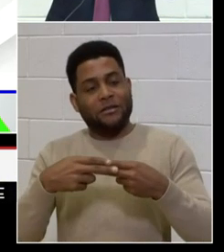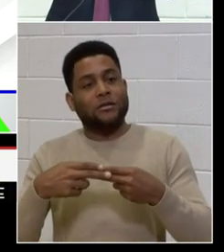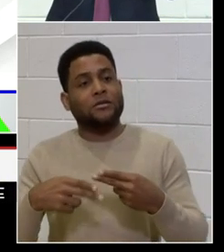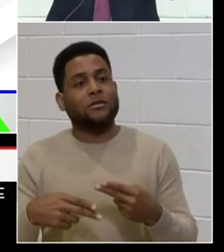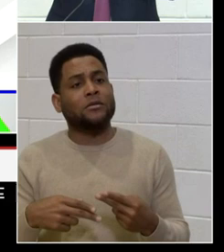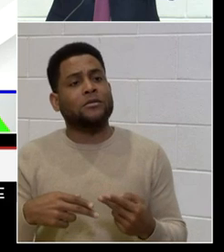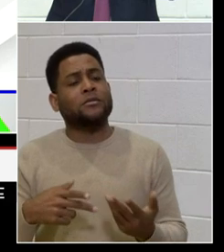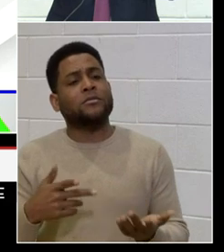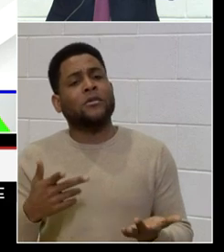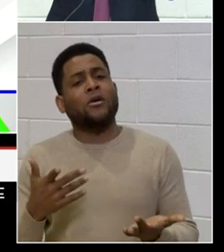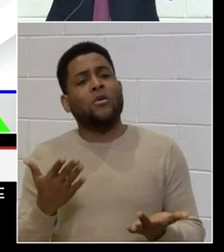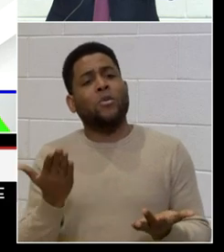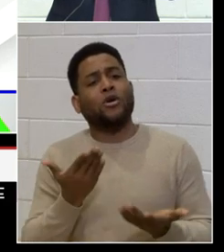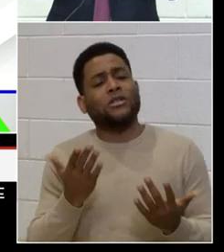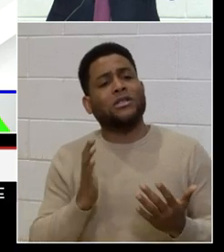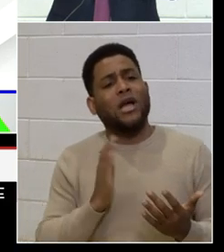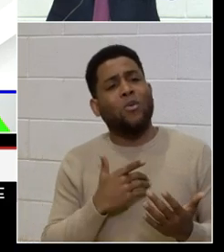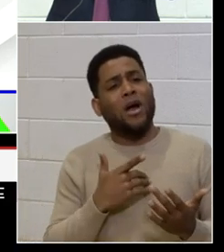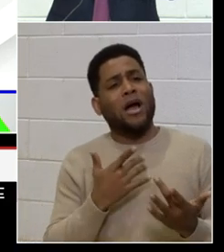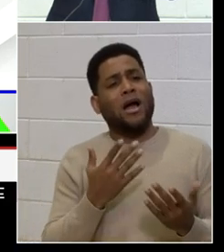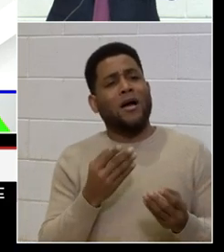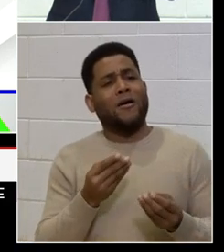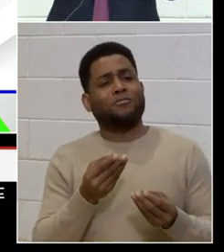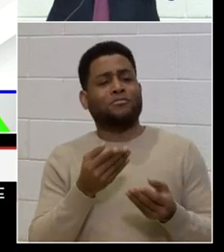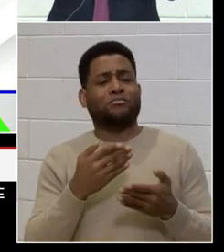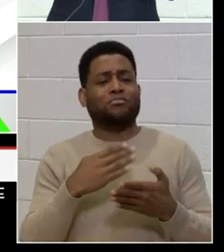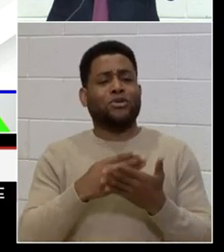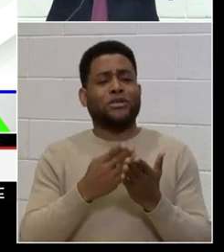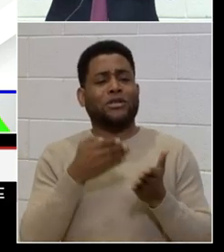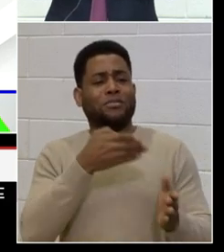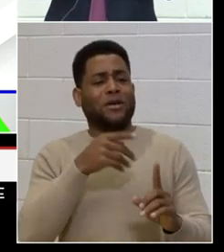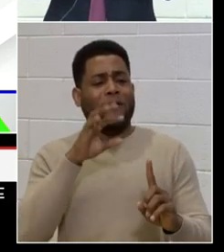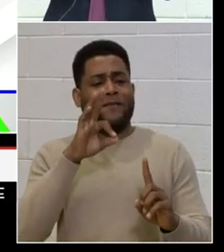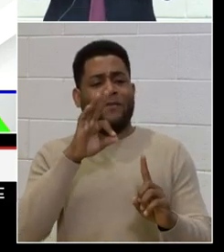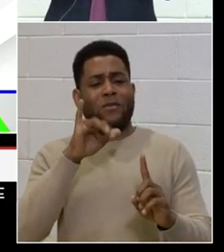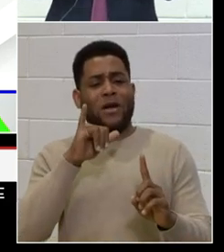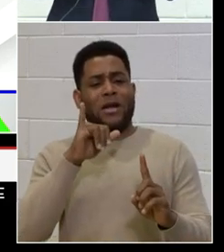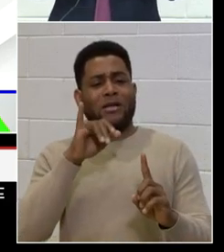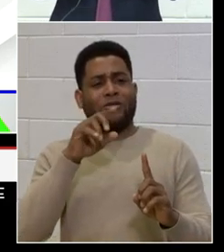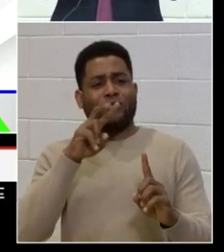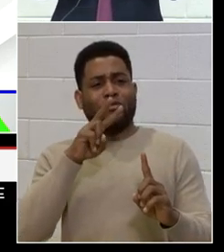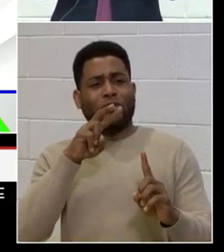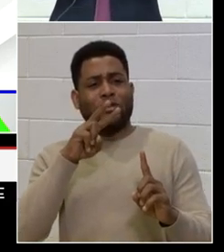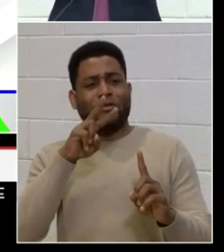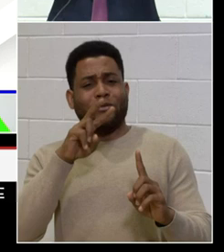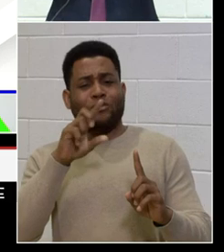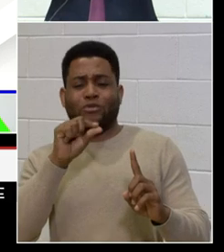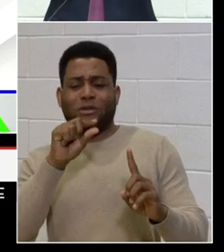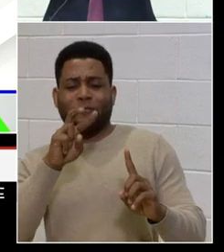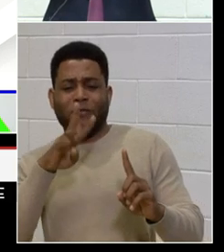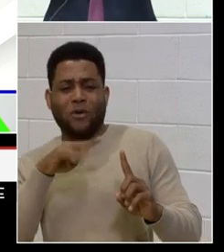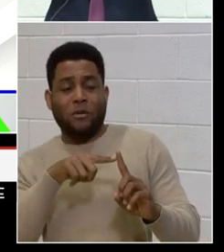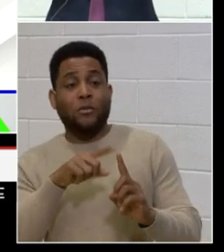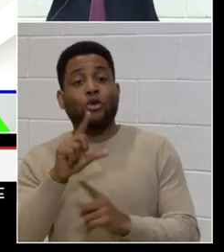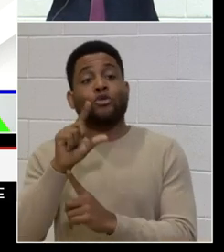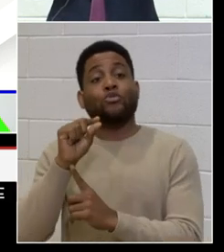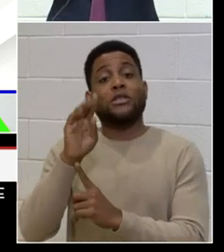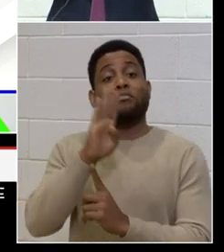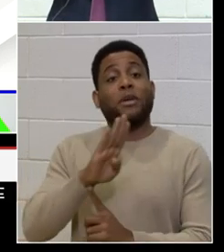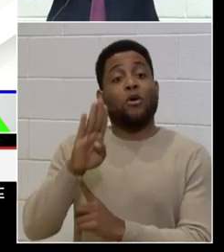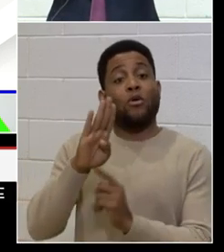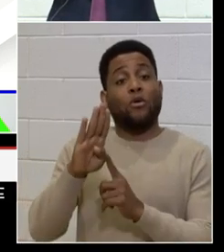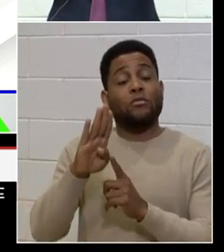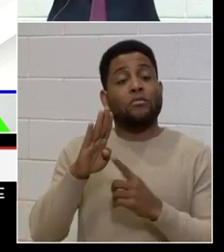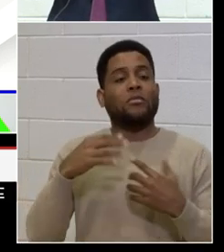FY'24. It's about $20 billion is our budget. The largest share of that is health and human services. So it says human support